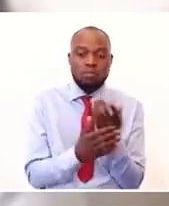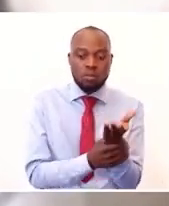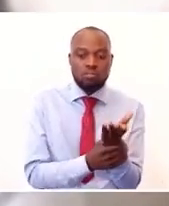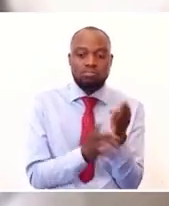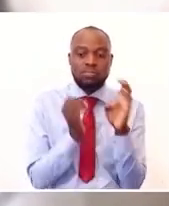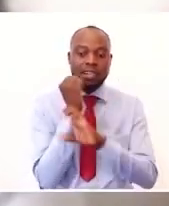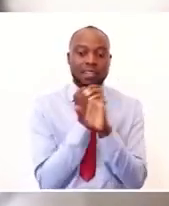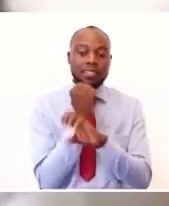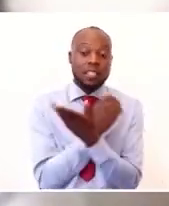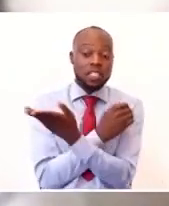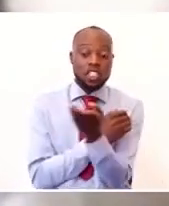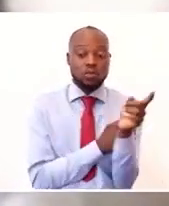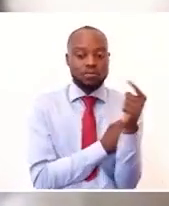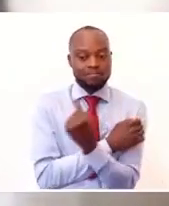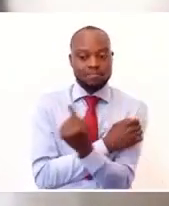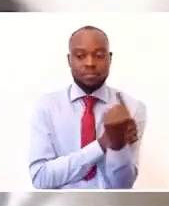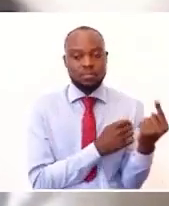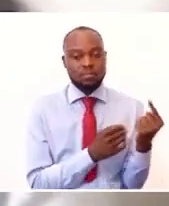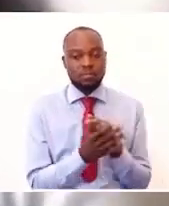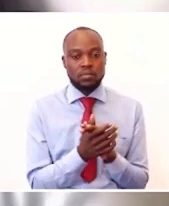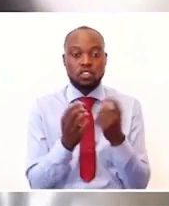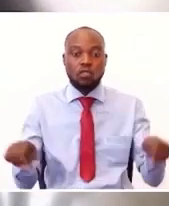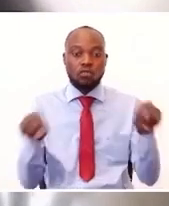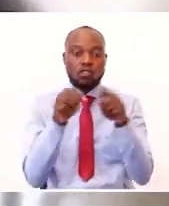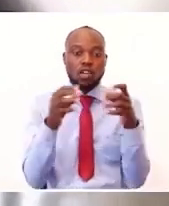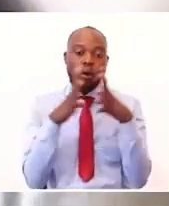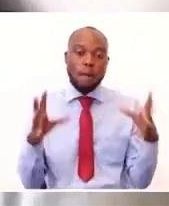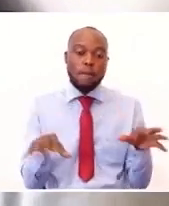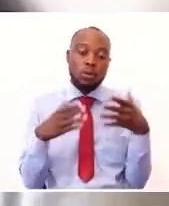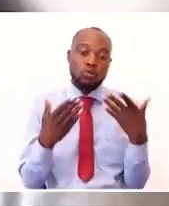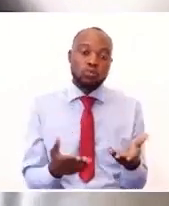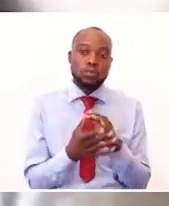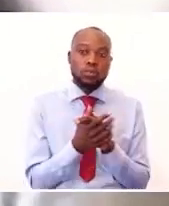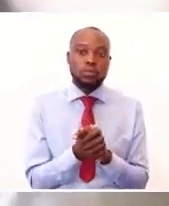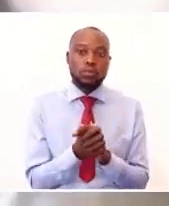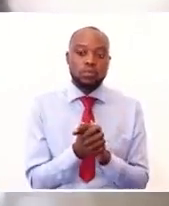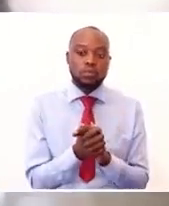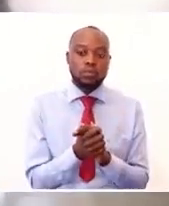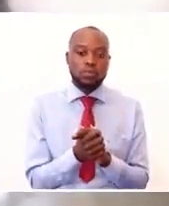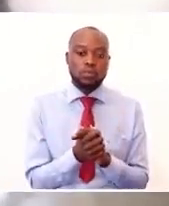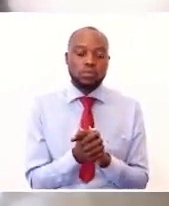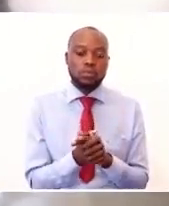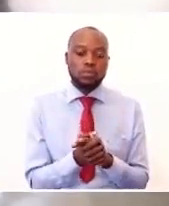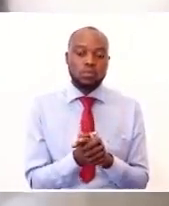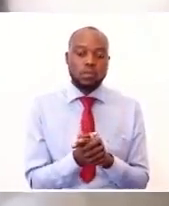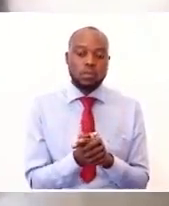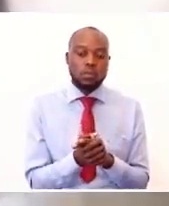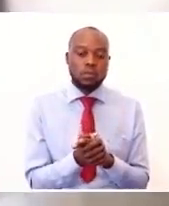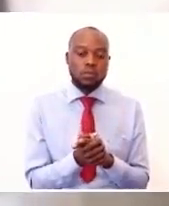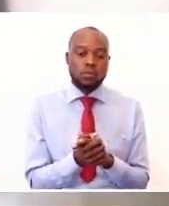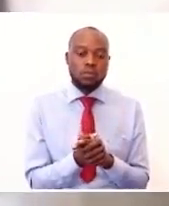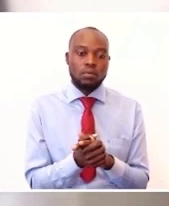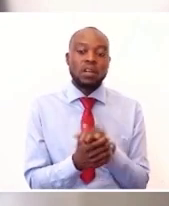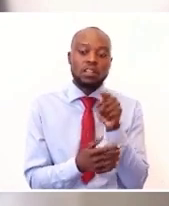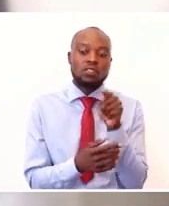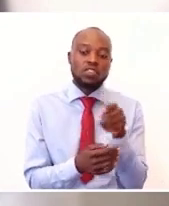country does tend to be also very unique. And it's important that debt negotiations do not fall into the trap